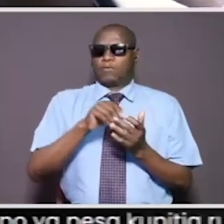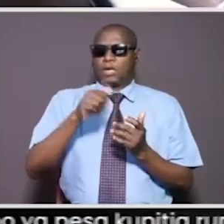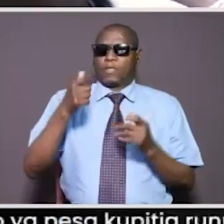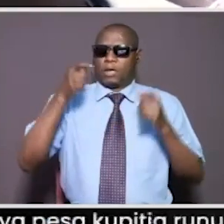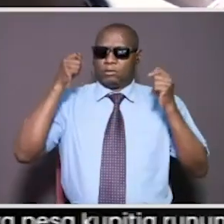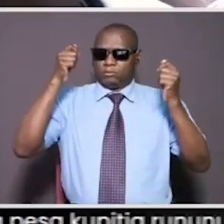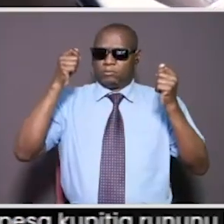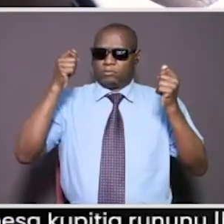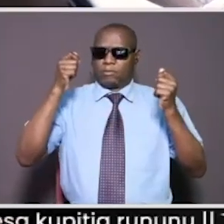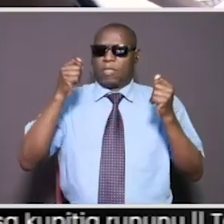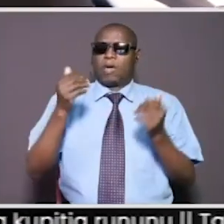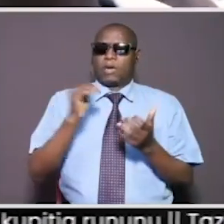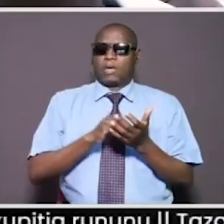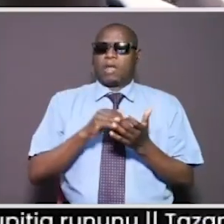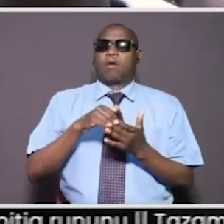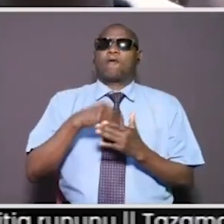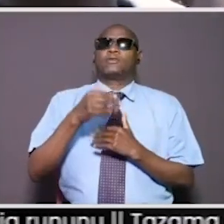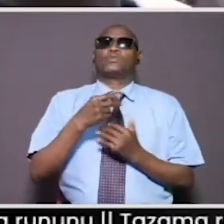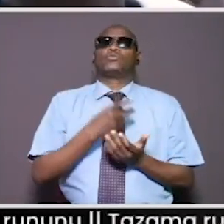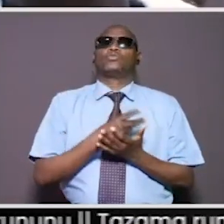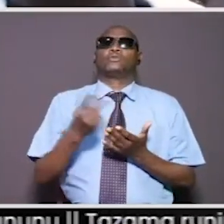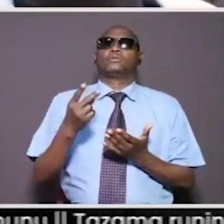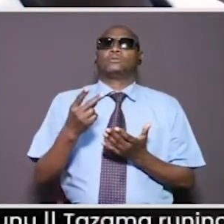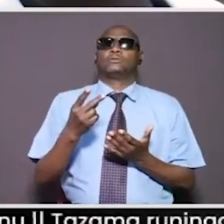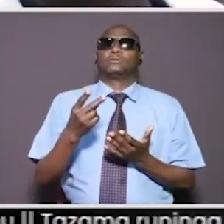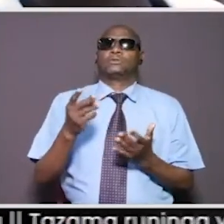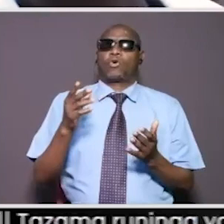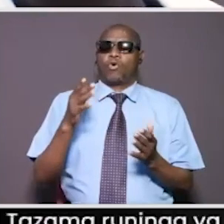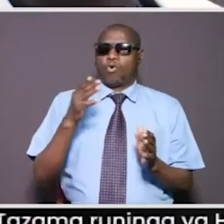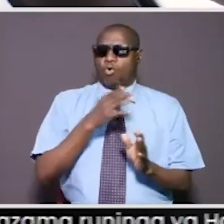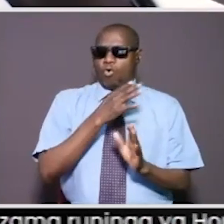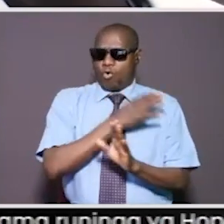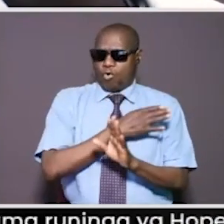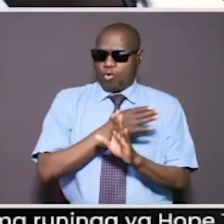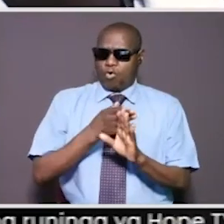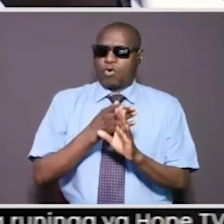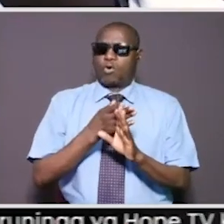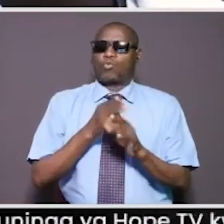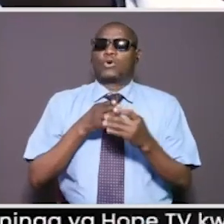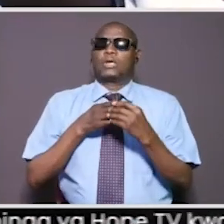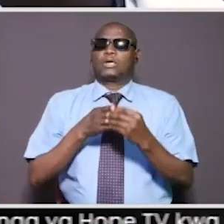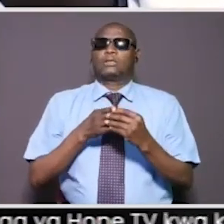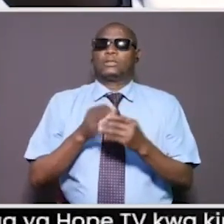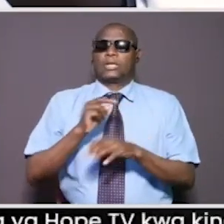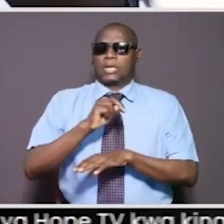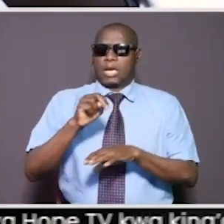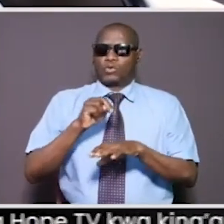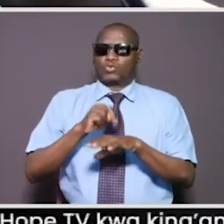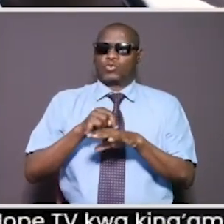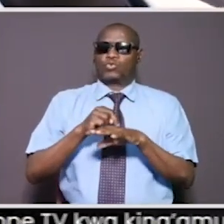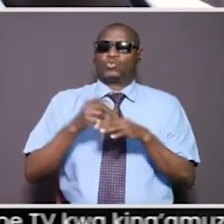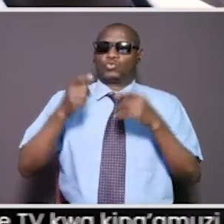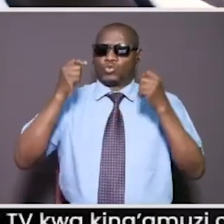again after another 2 weeks. Then all that we promulgate through the national strike, that we cannot